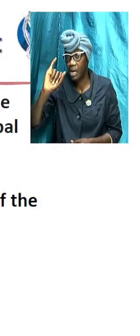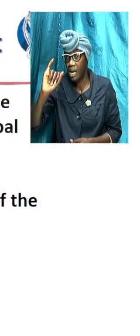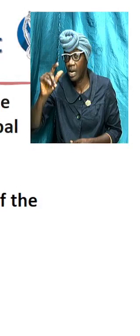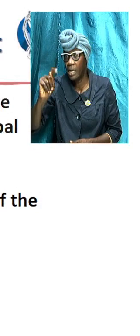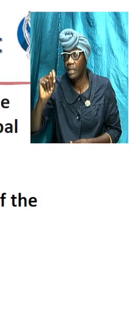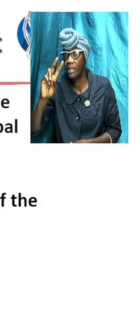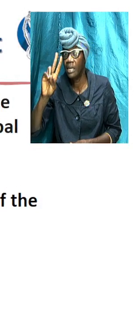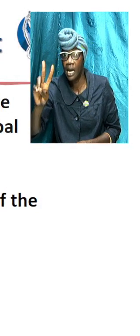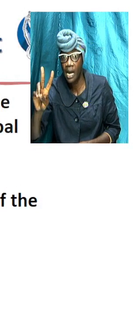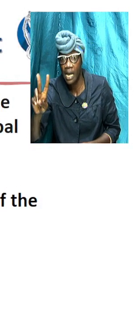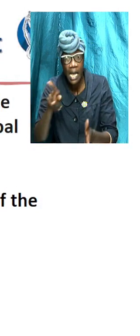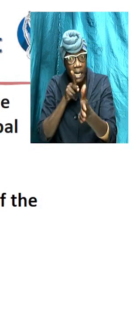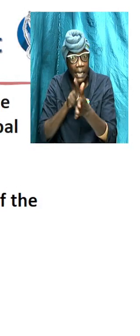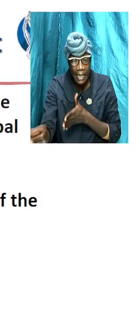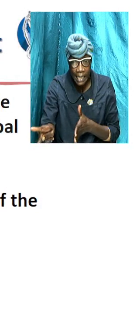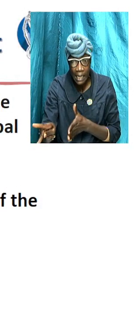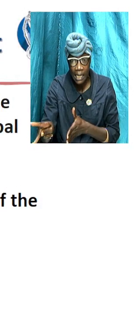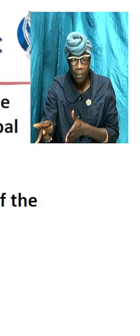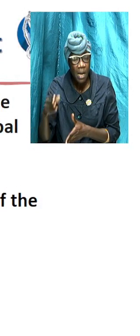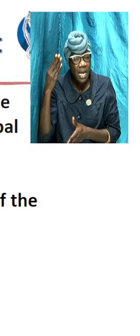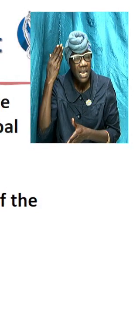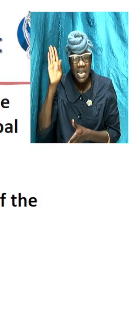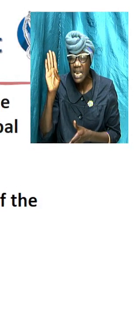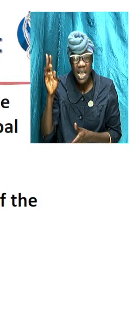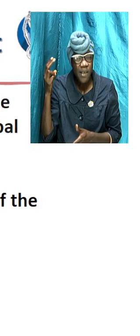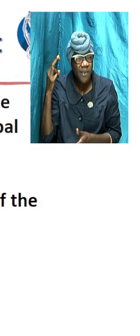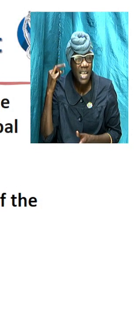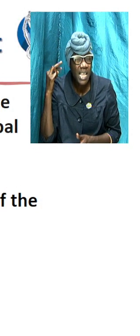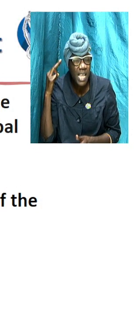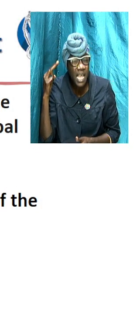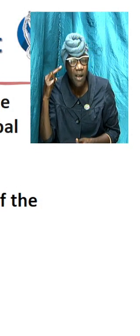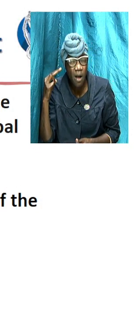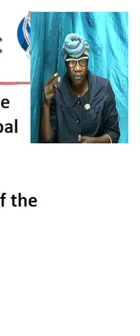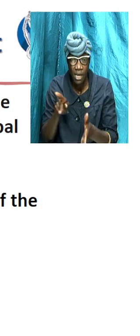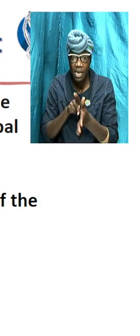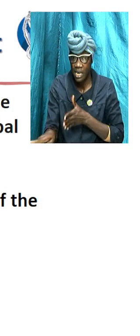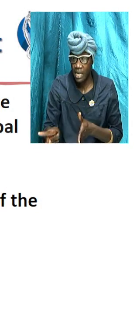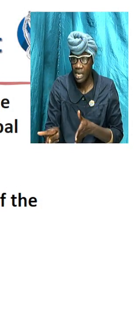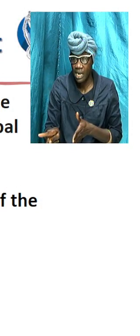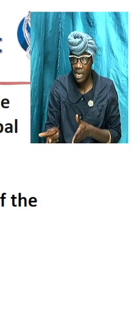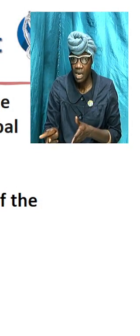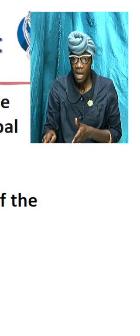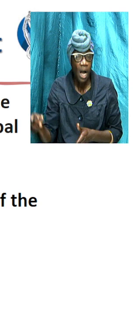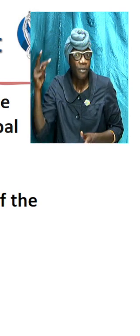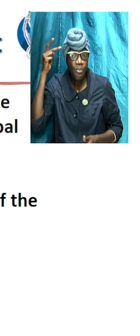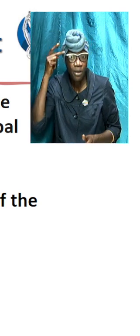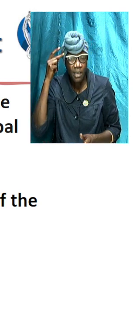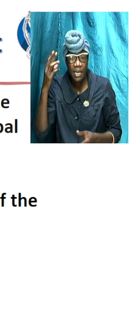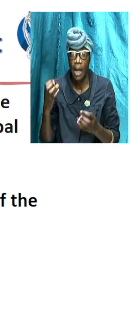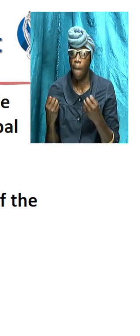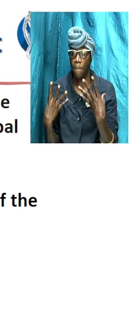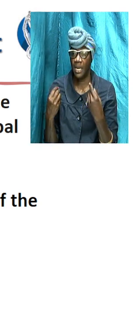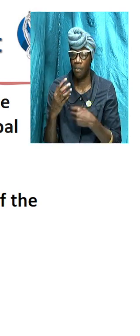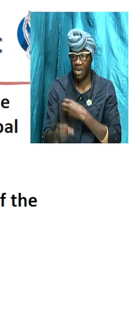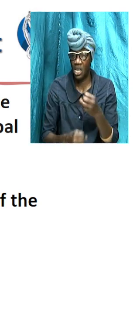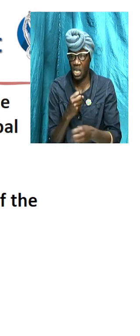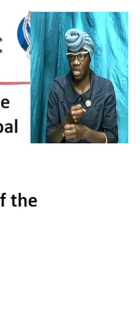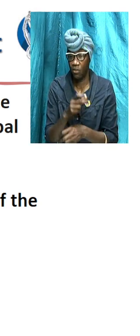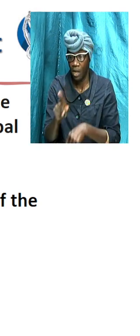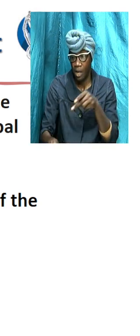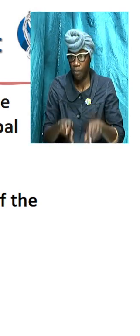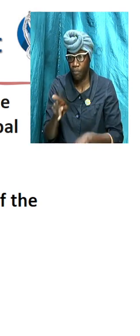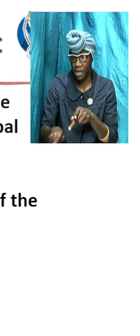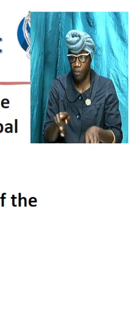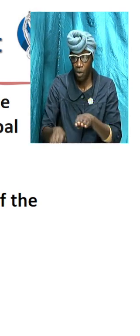any assassination within many, many years. Praise God. And here we are finding that people are walking up and was